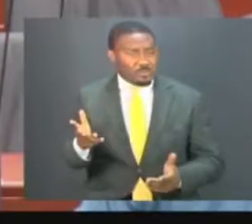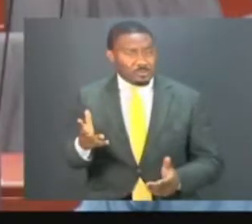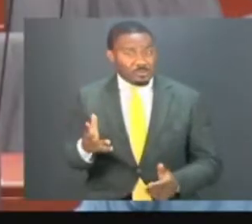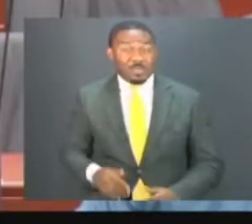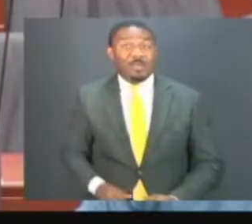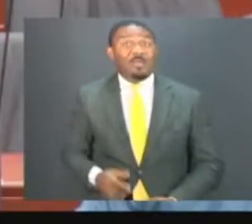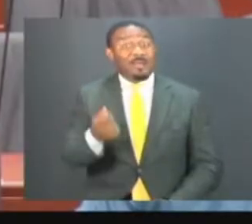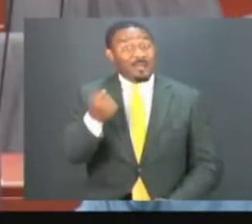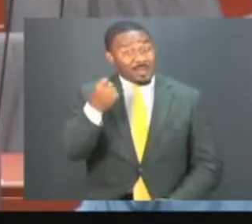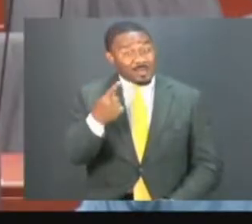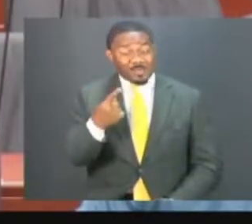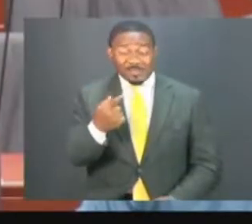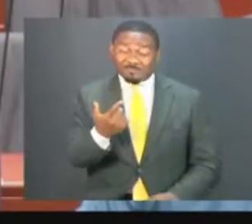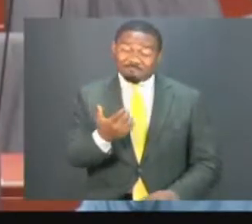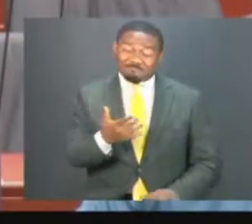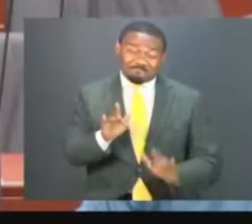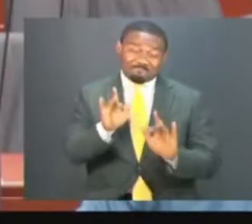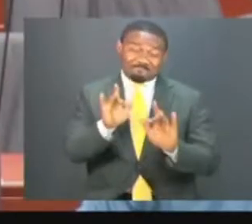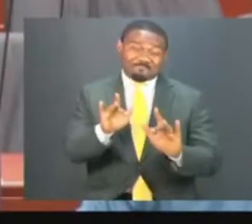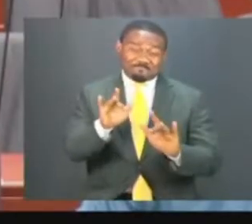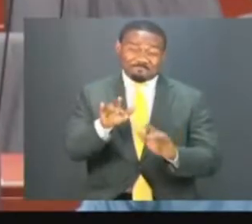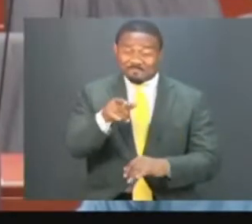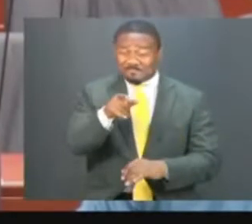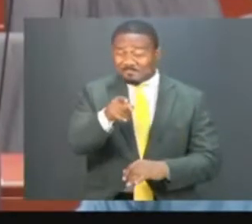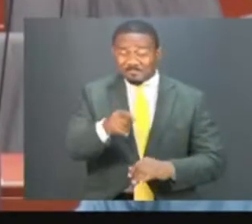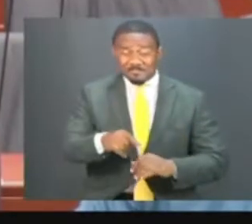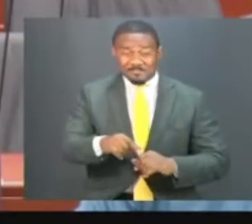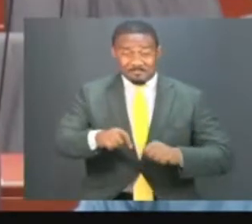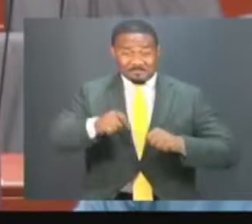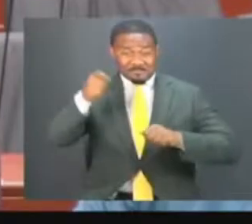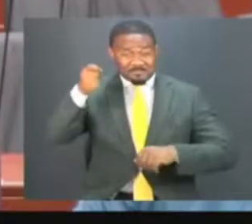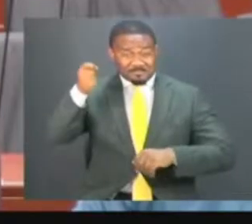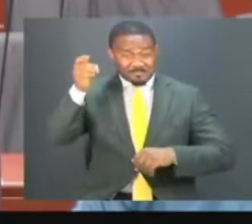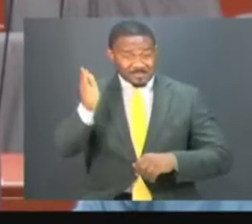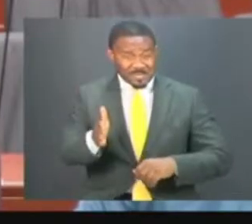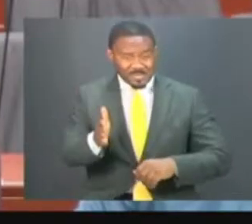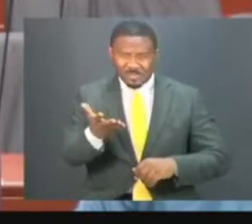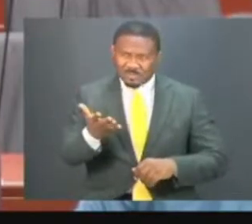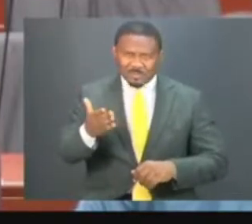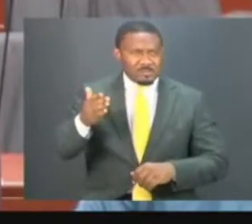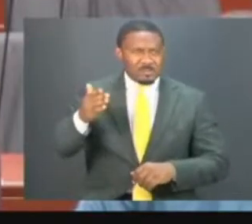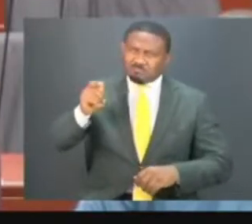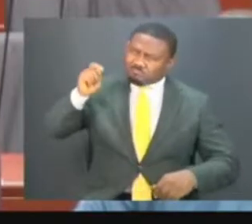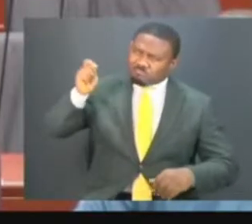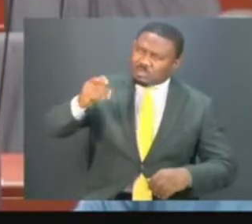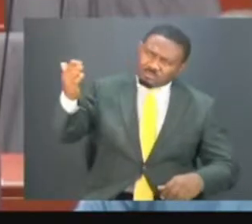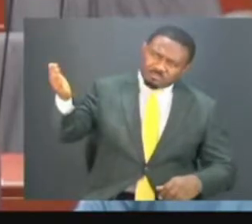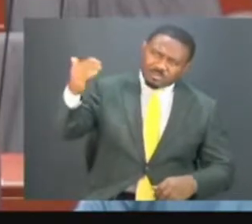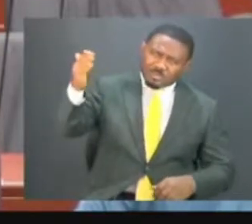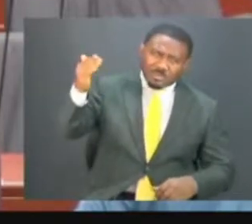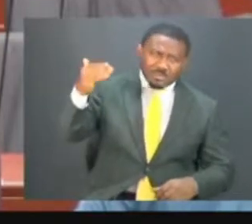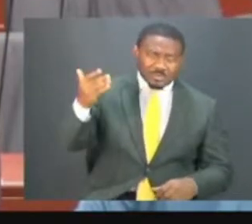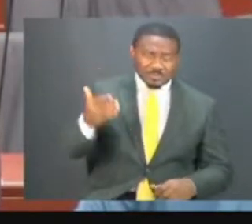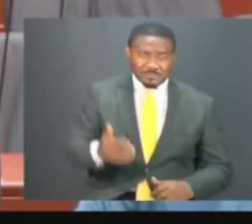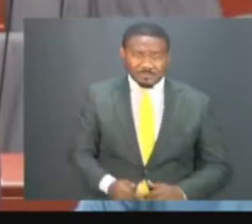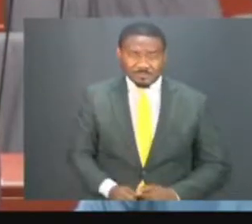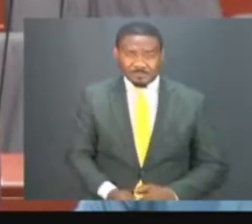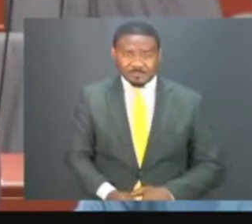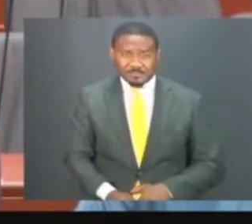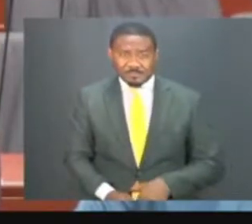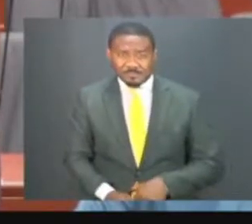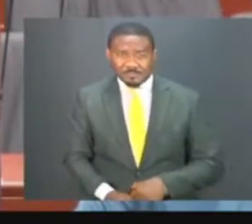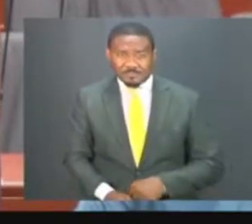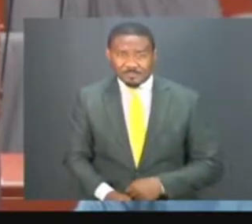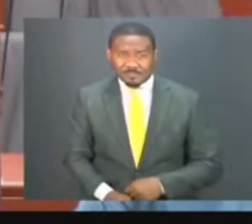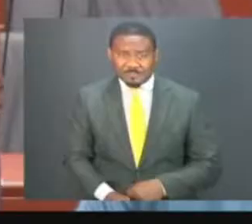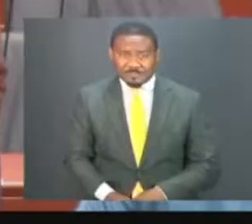friend, clearly struggling to make reference to 64.4. It would not take him